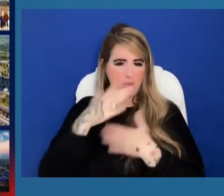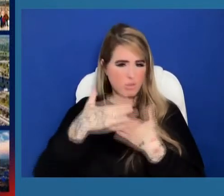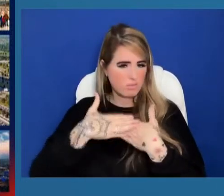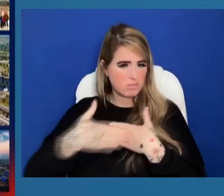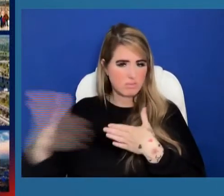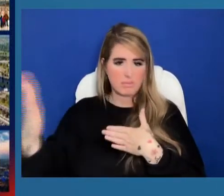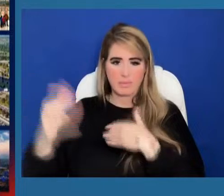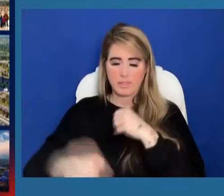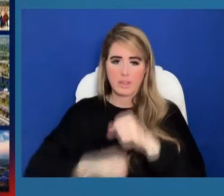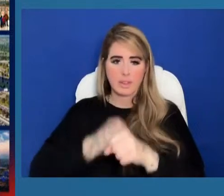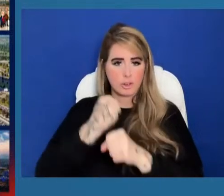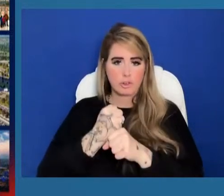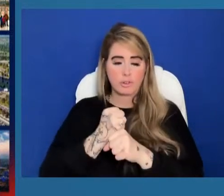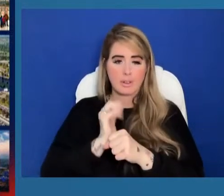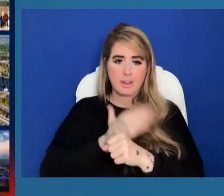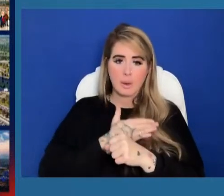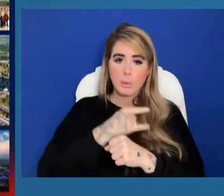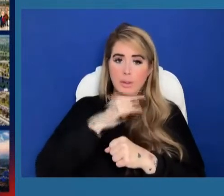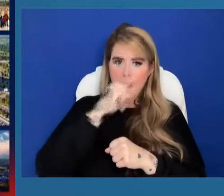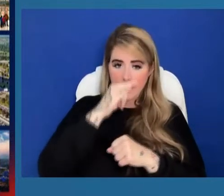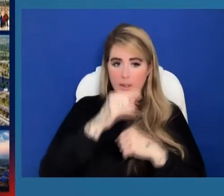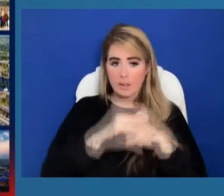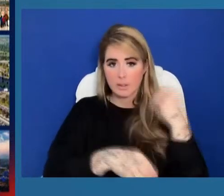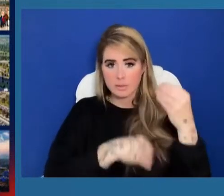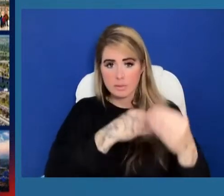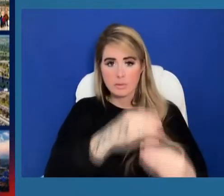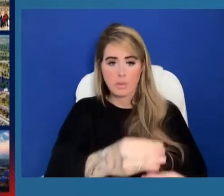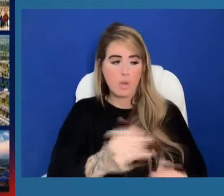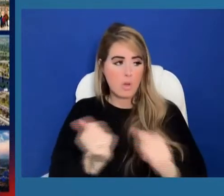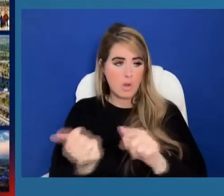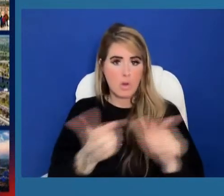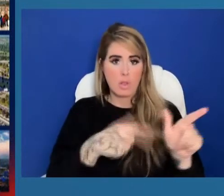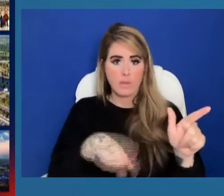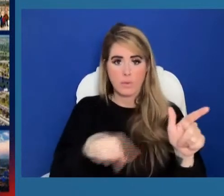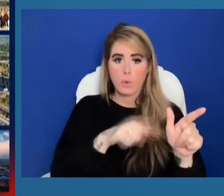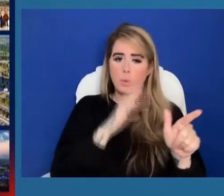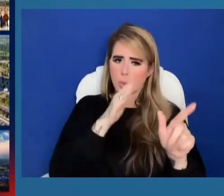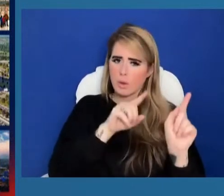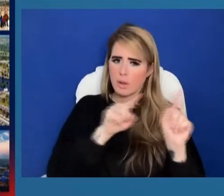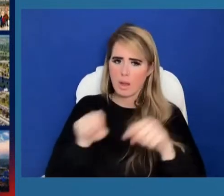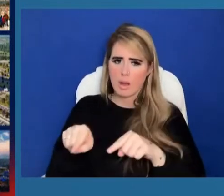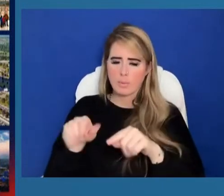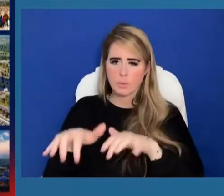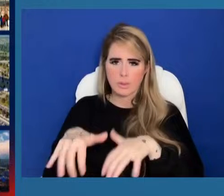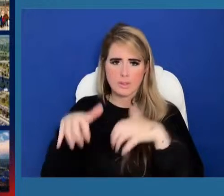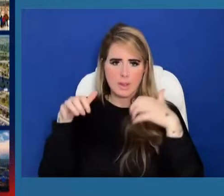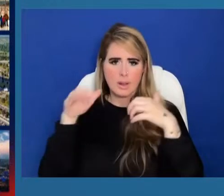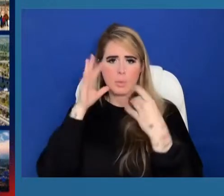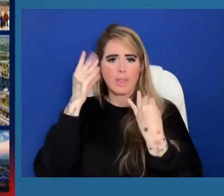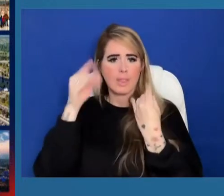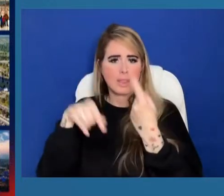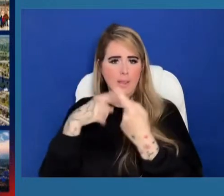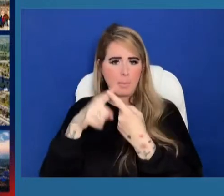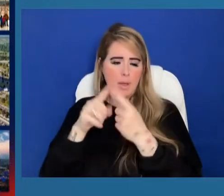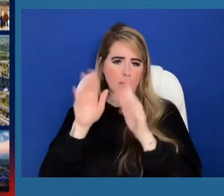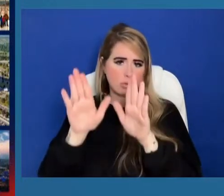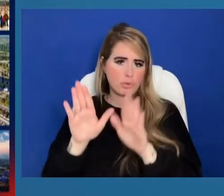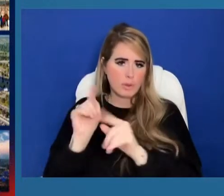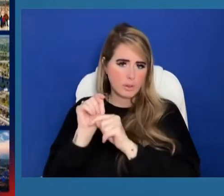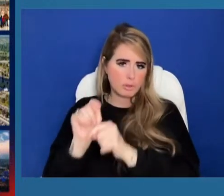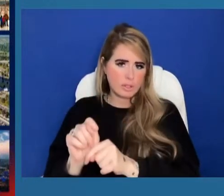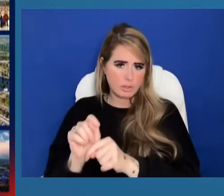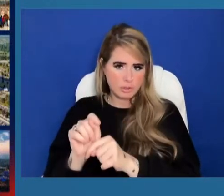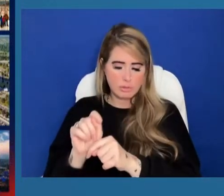of ours, kids of all those workers are going to be coming to this stadium thinking about the great tradition of the Buffalo Bills,